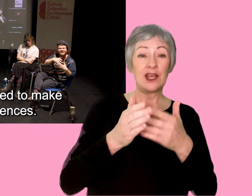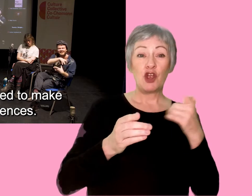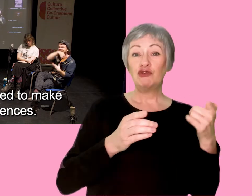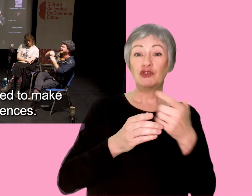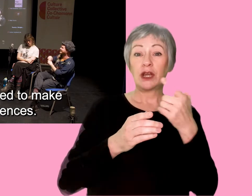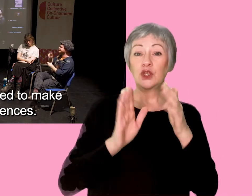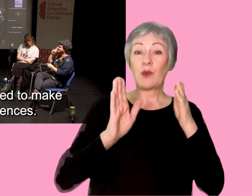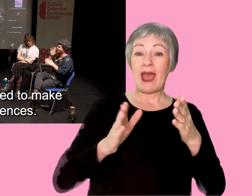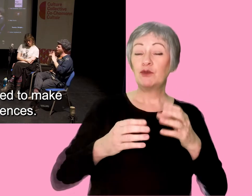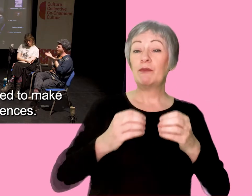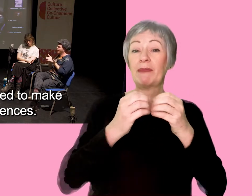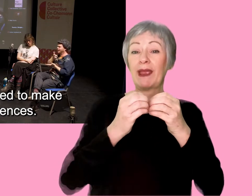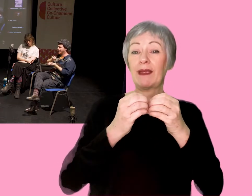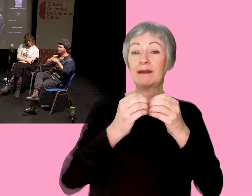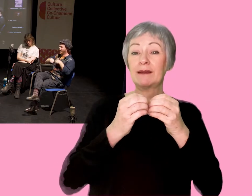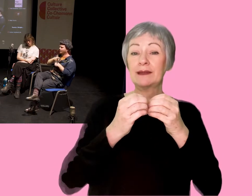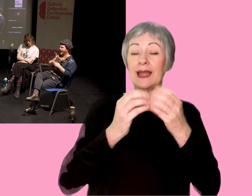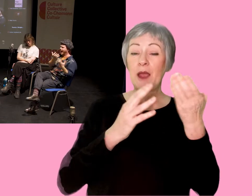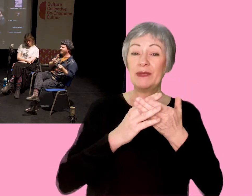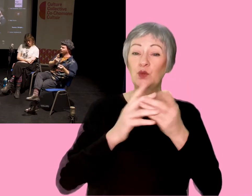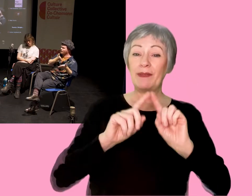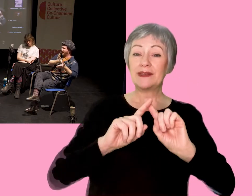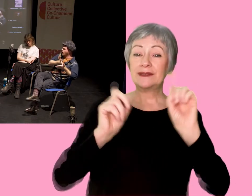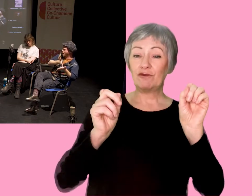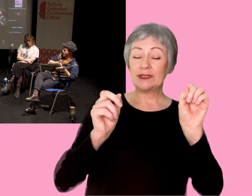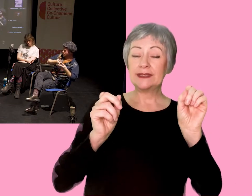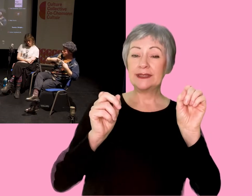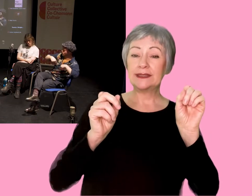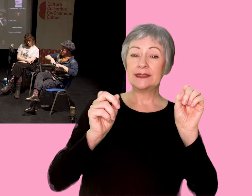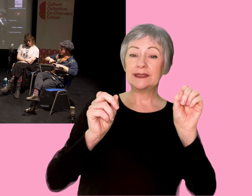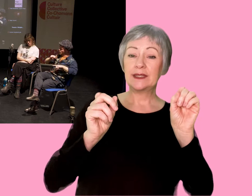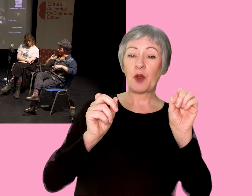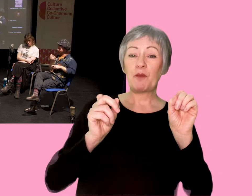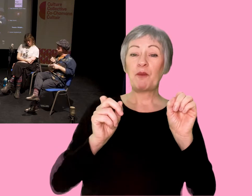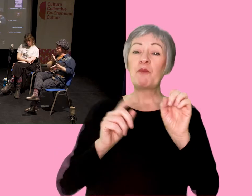need to make between those differences. And